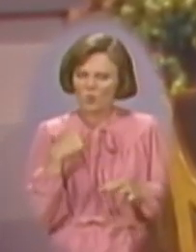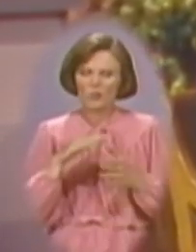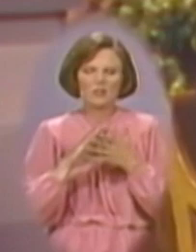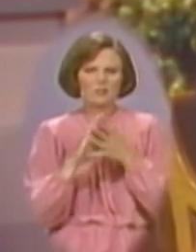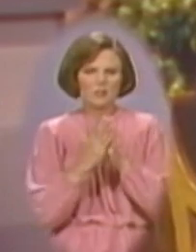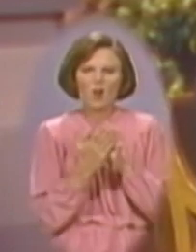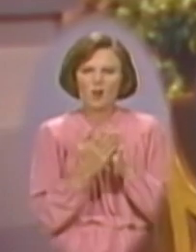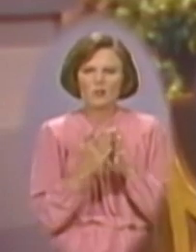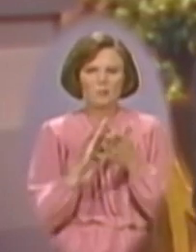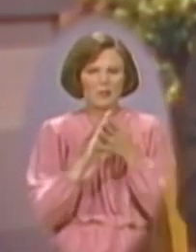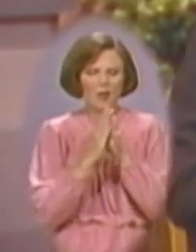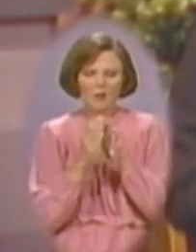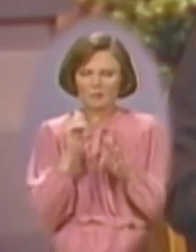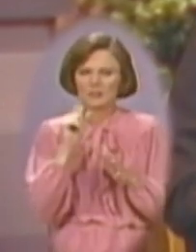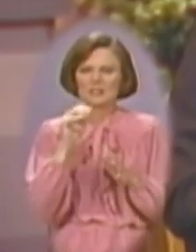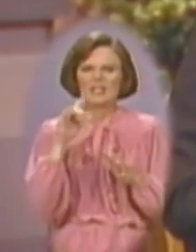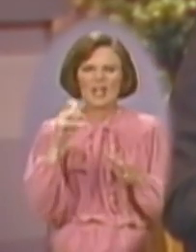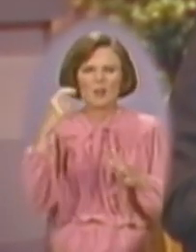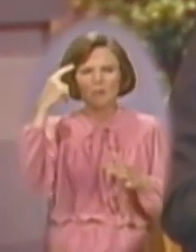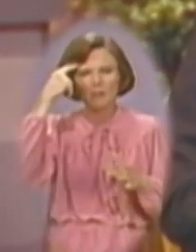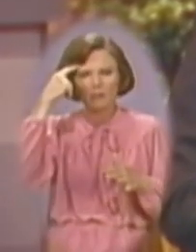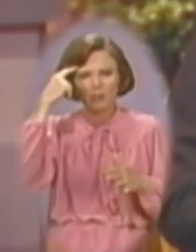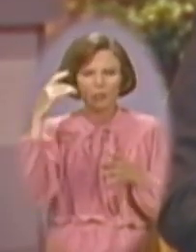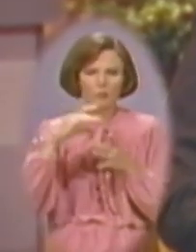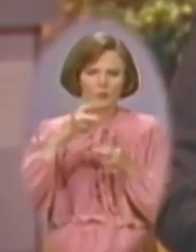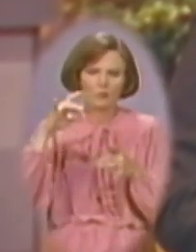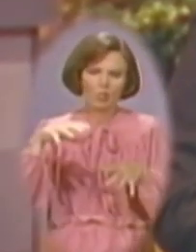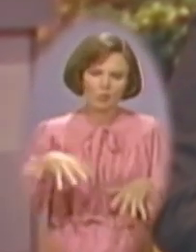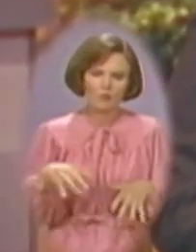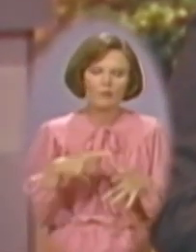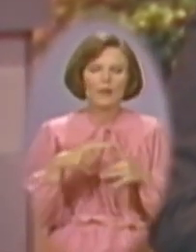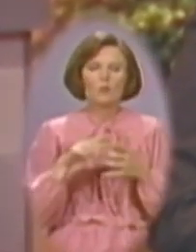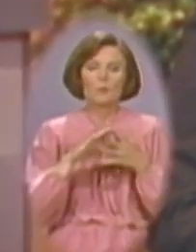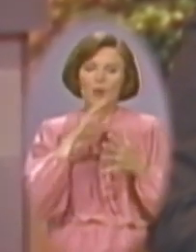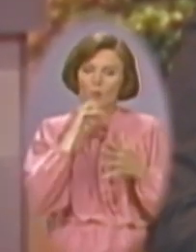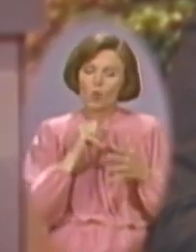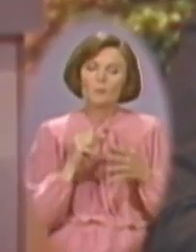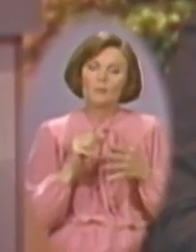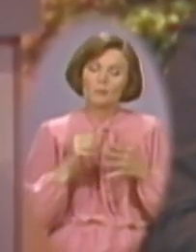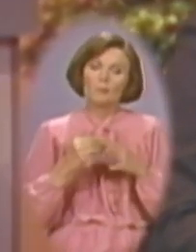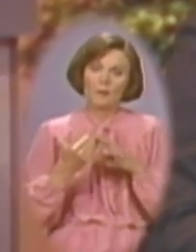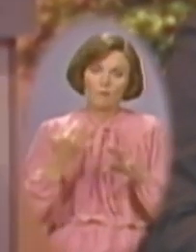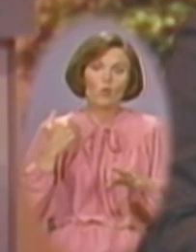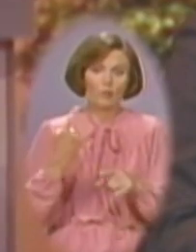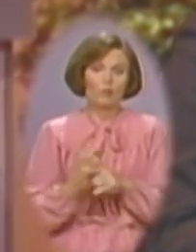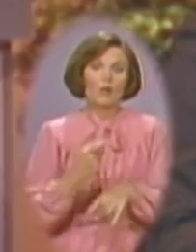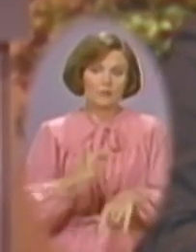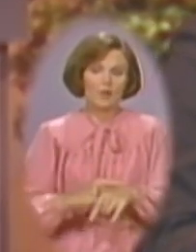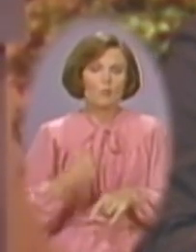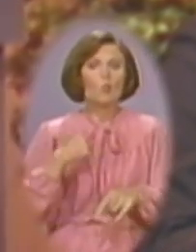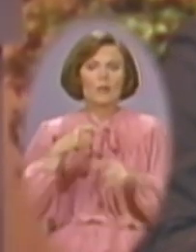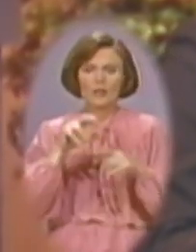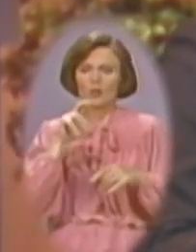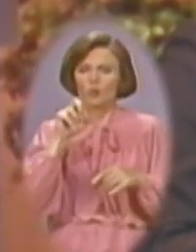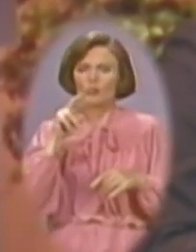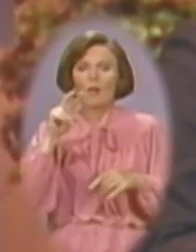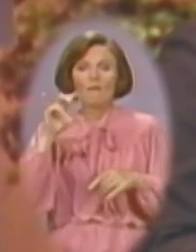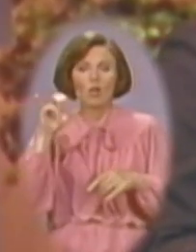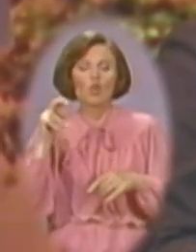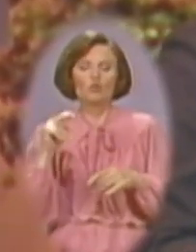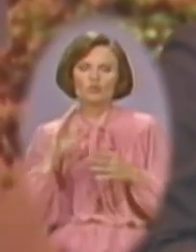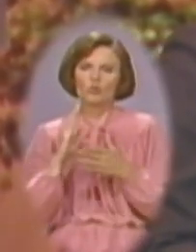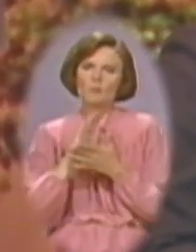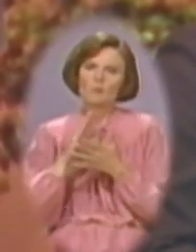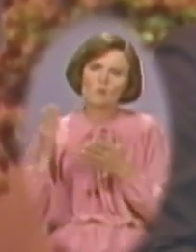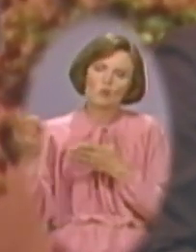begin intellectually and spiritually to grow stale. And then we get old before our time. We need a revolution to bring young